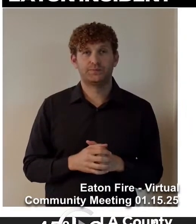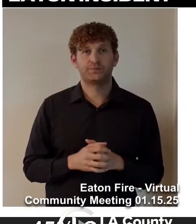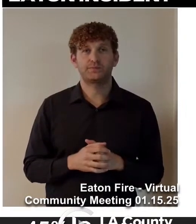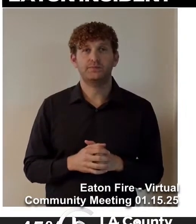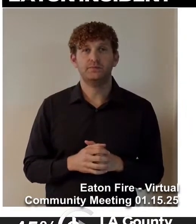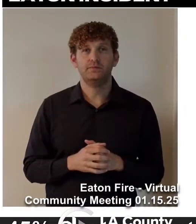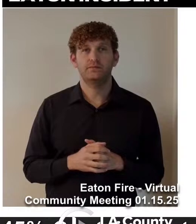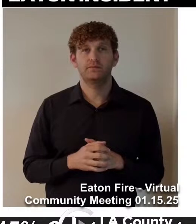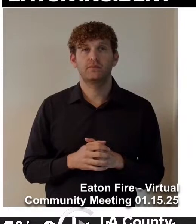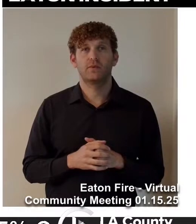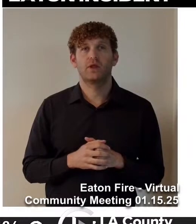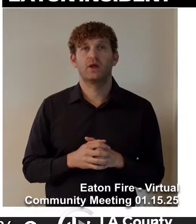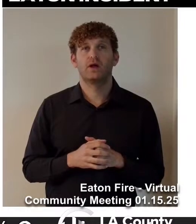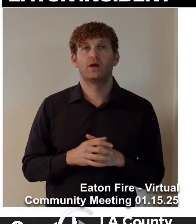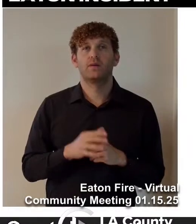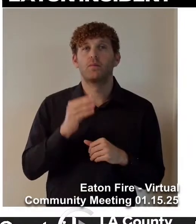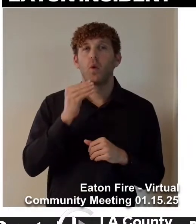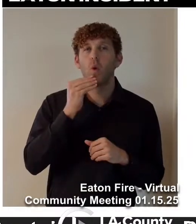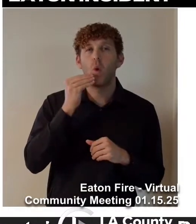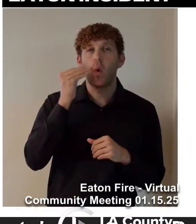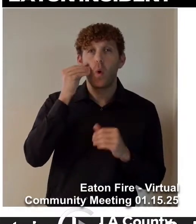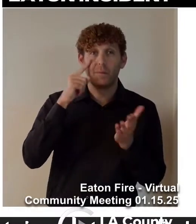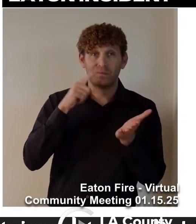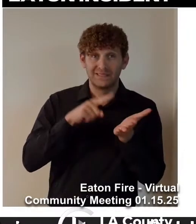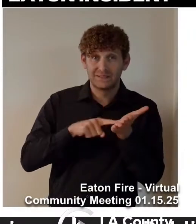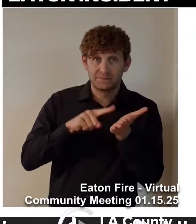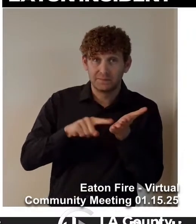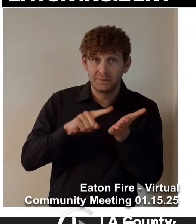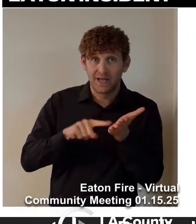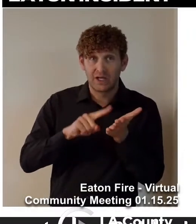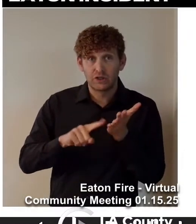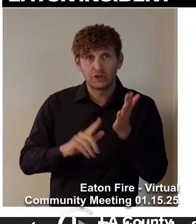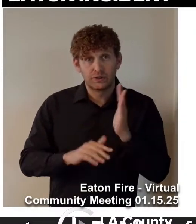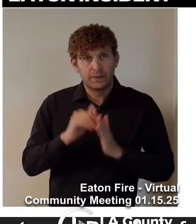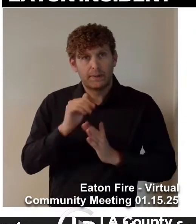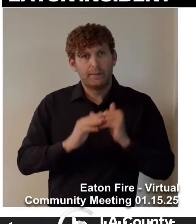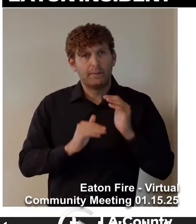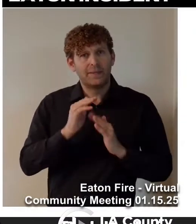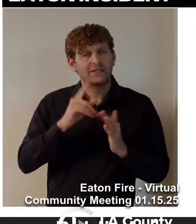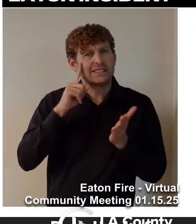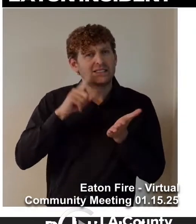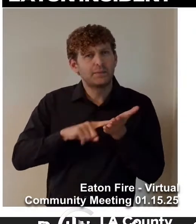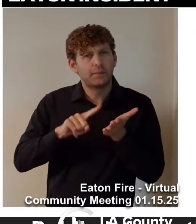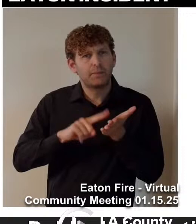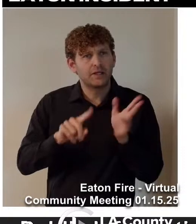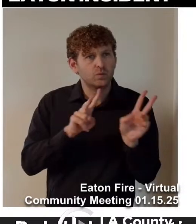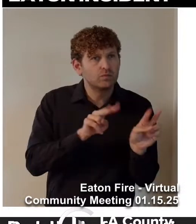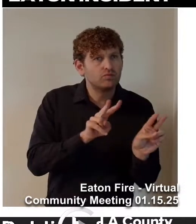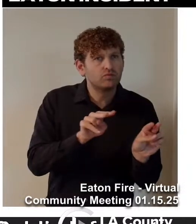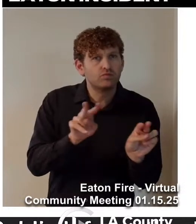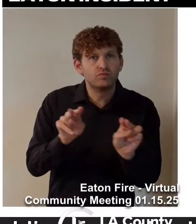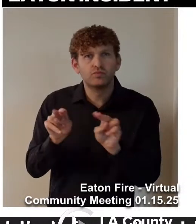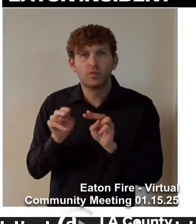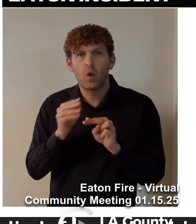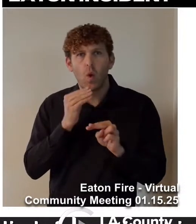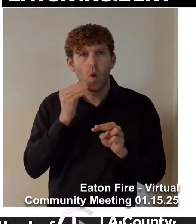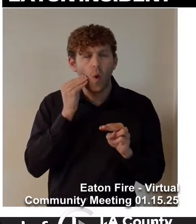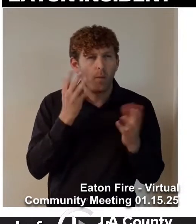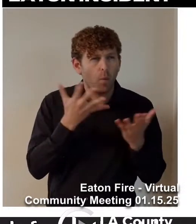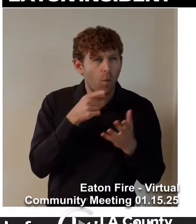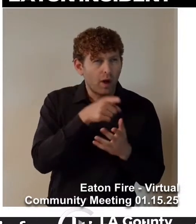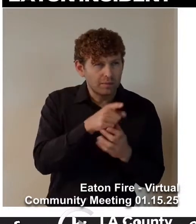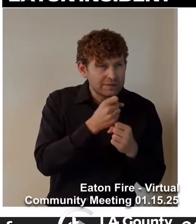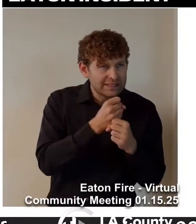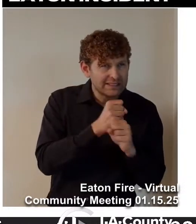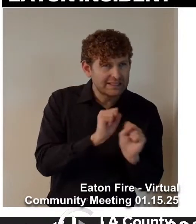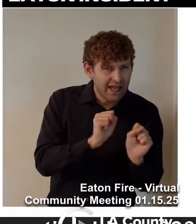In terms of homes being inspected themselves, our building officials are looking at homes in terms of what is safe